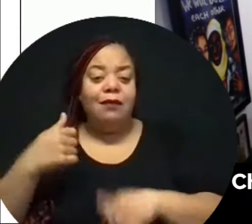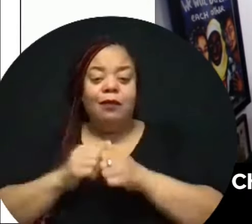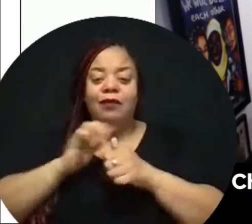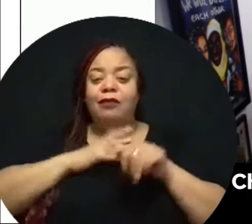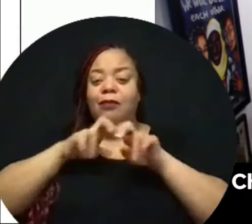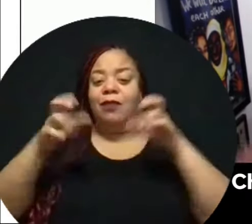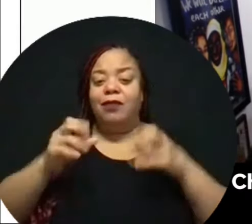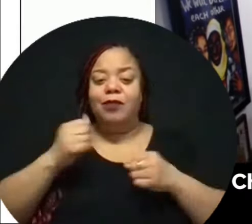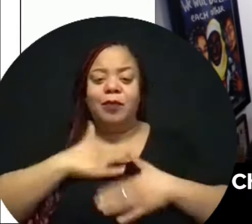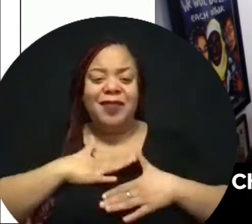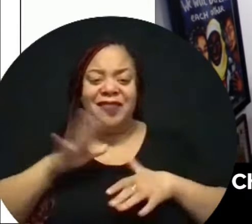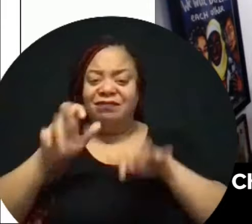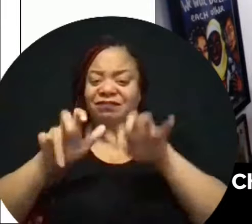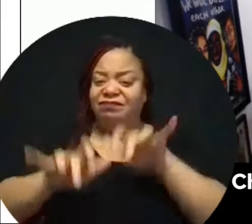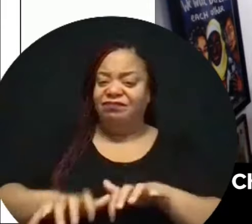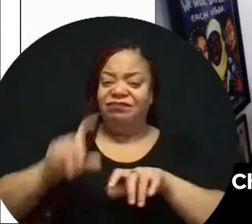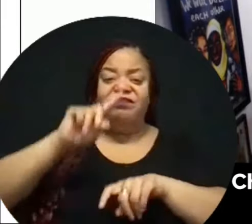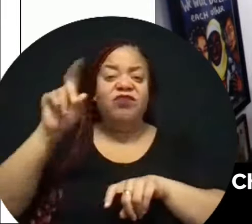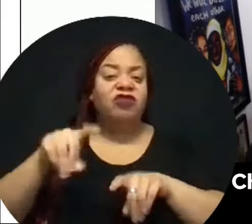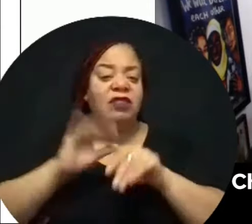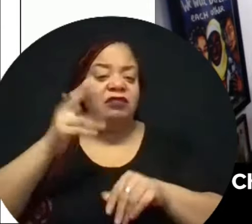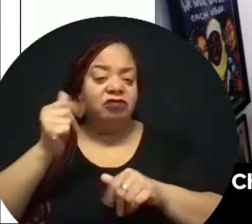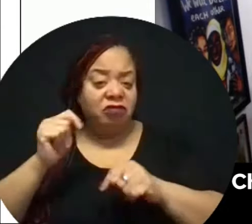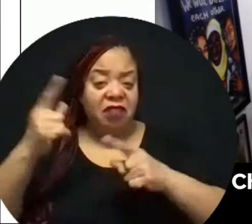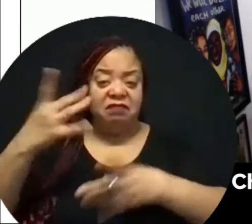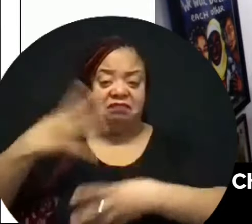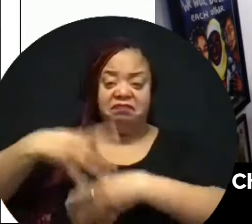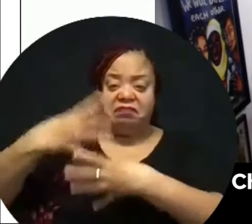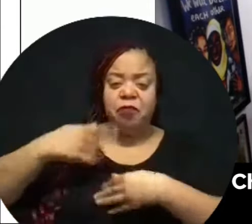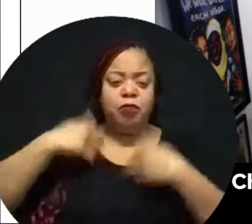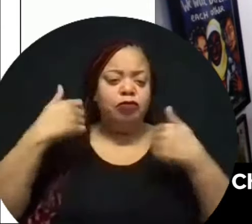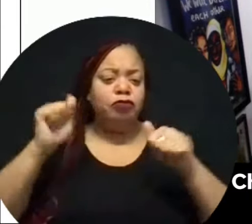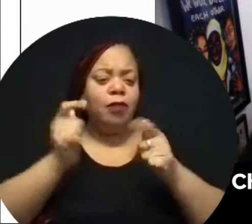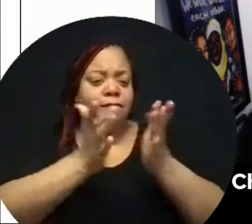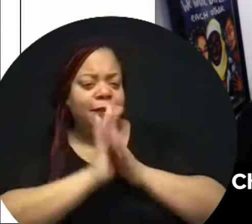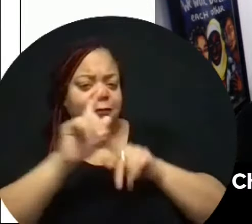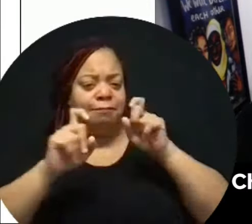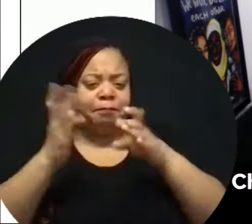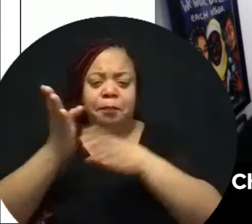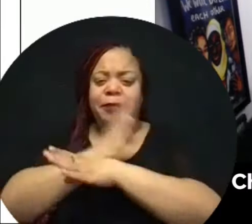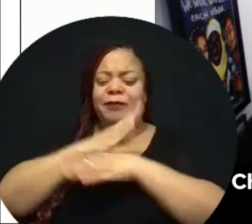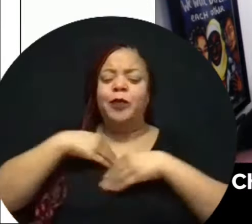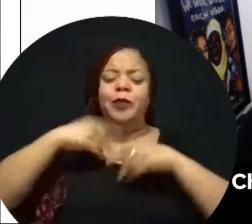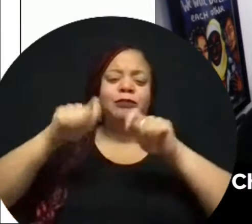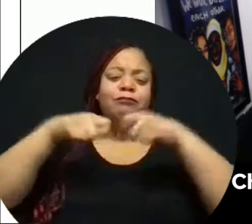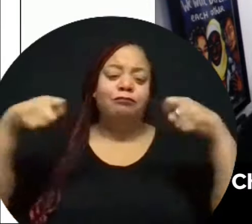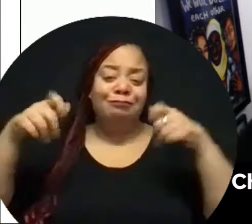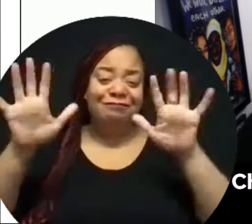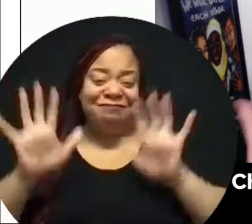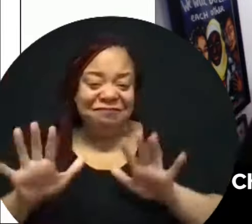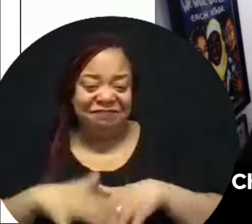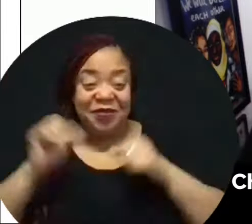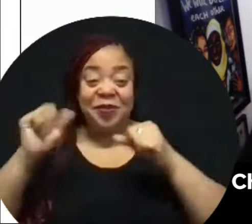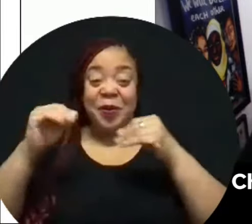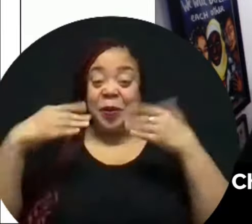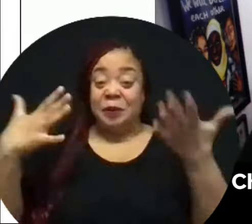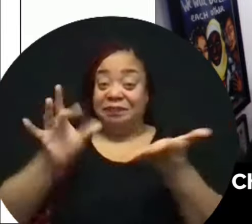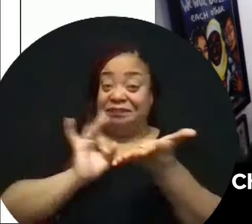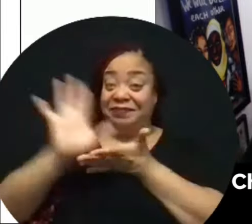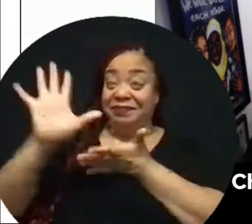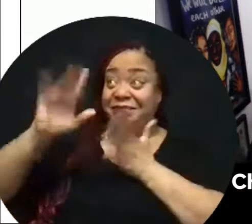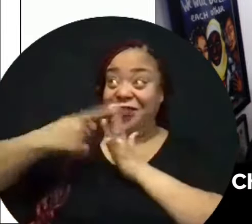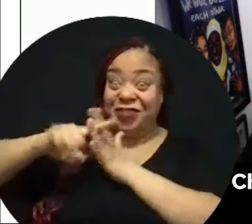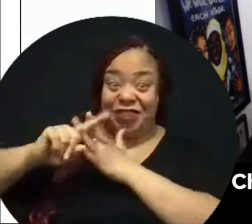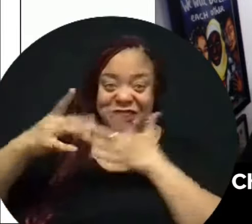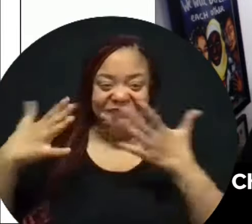have our two live panelists here with us introduce themselves, and the pre-recorded panelists will also introduce themselves in the videos as